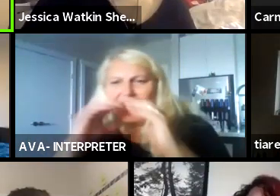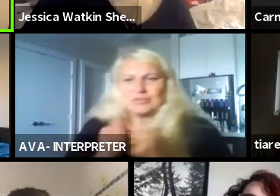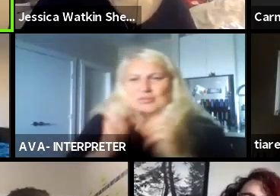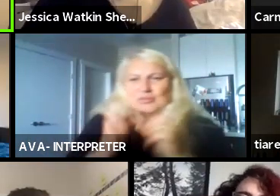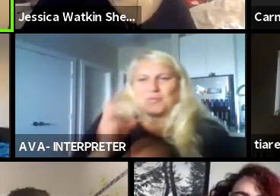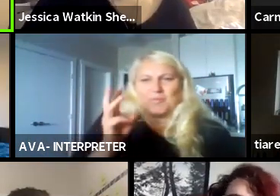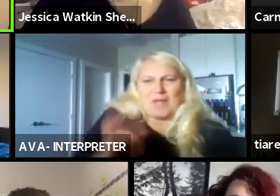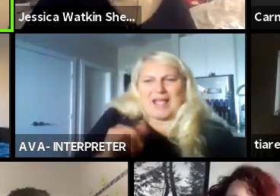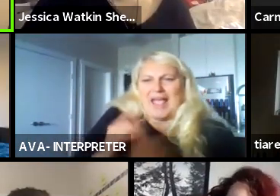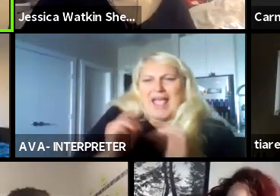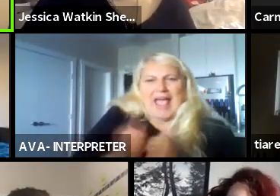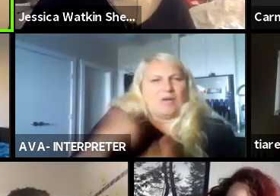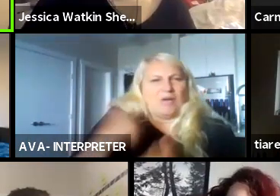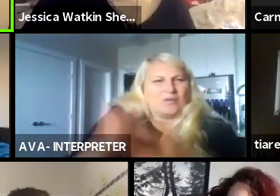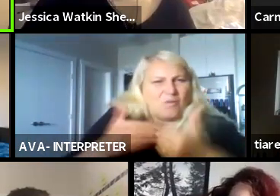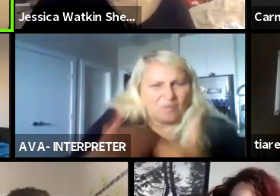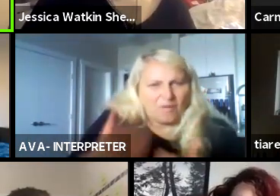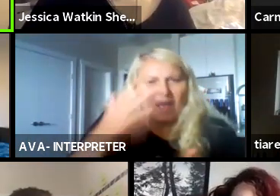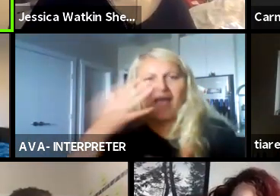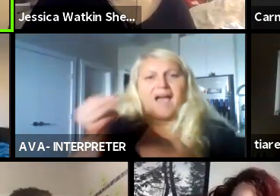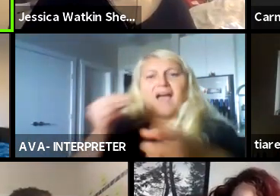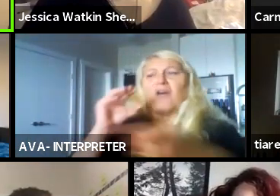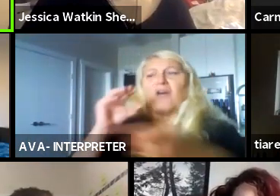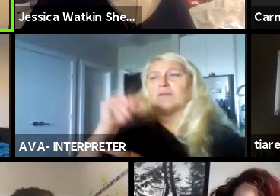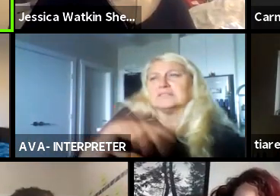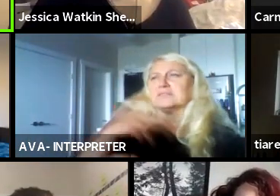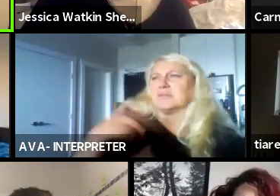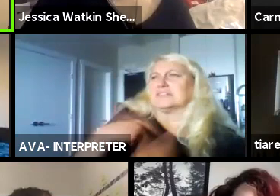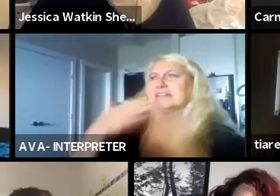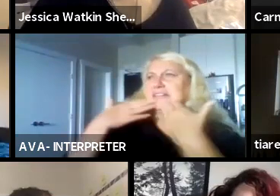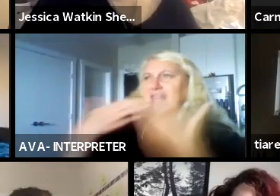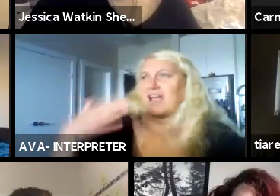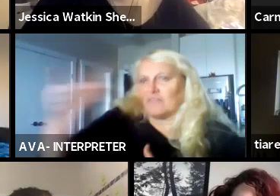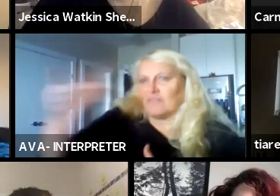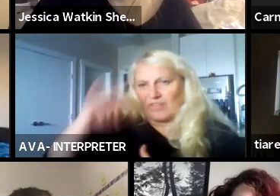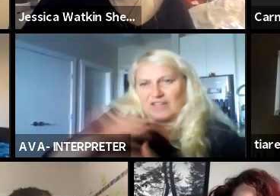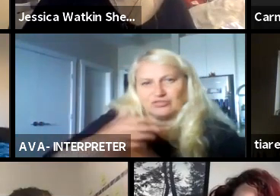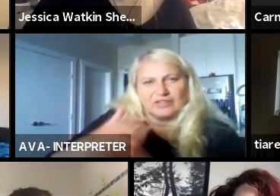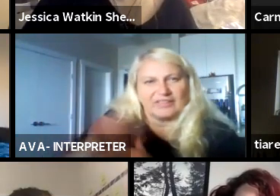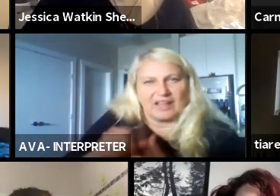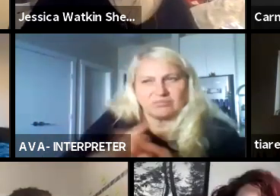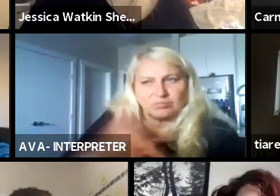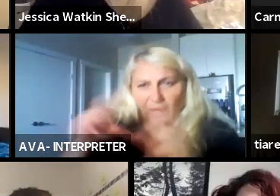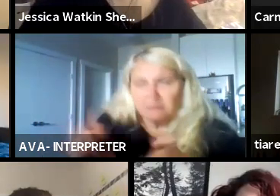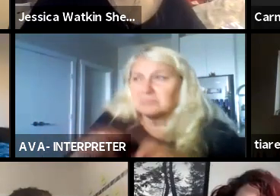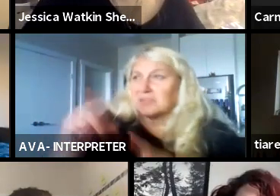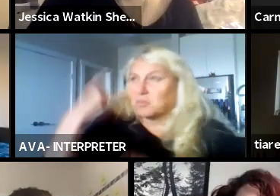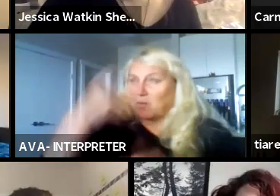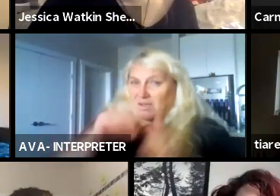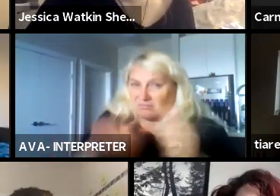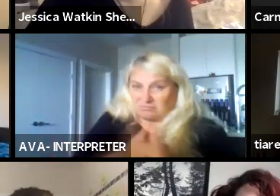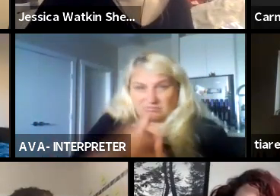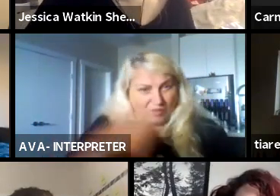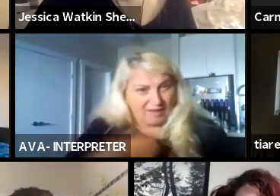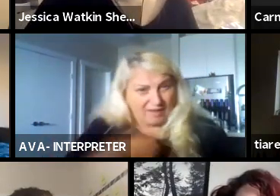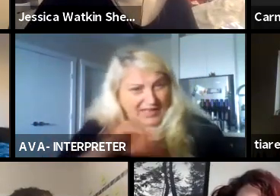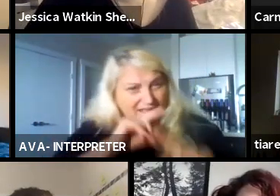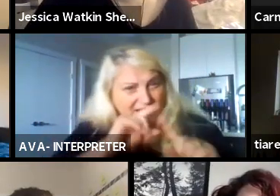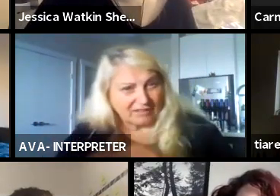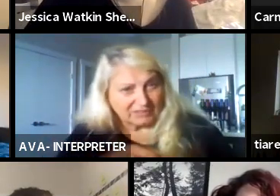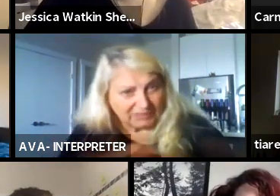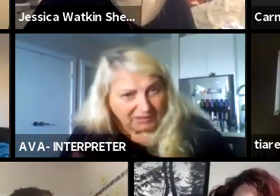movement practice. Check. I want to use that phrase